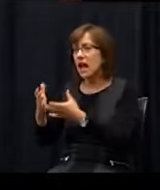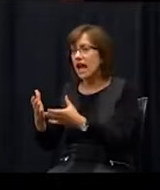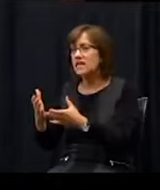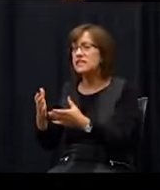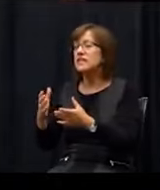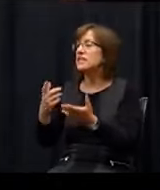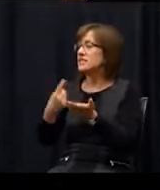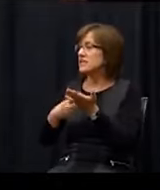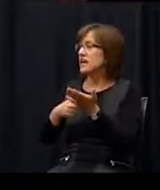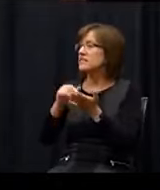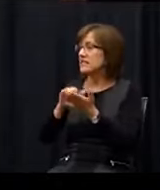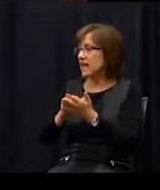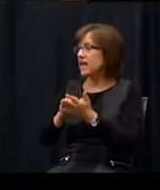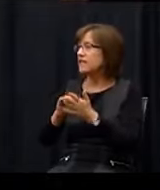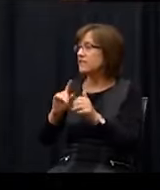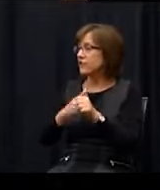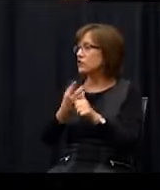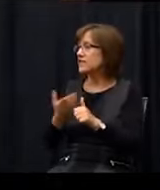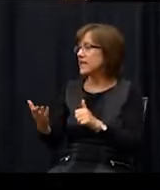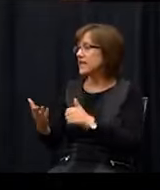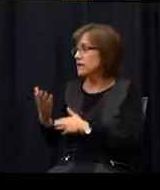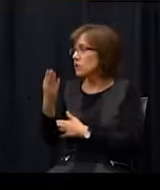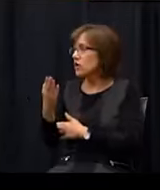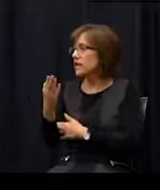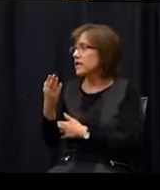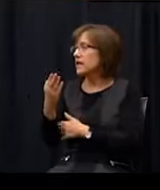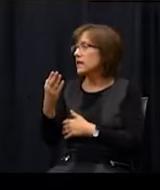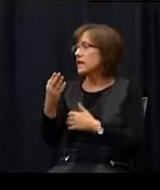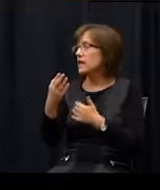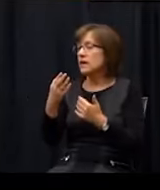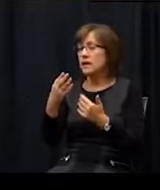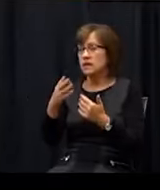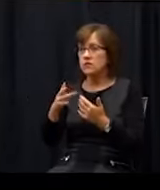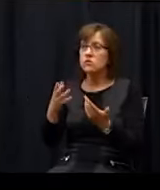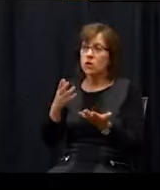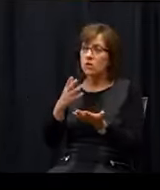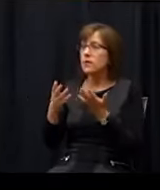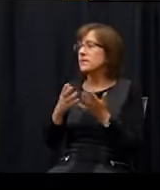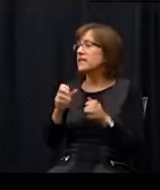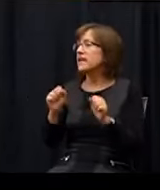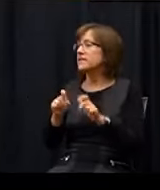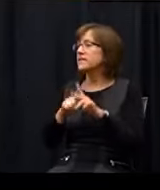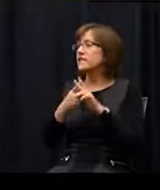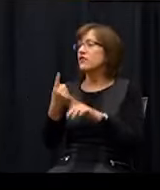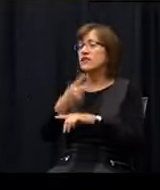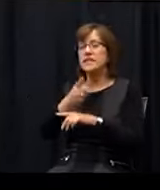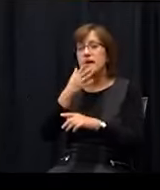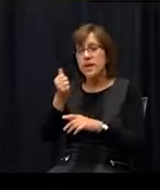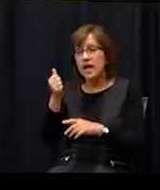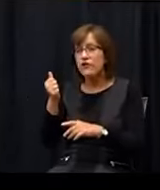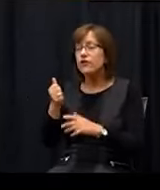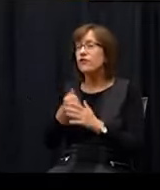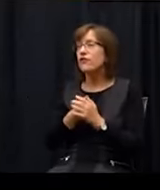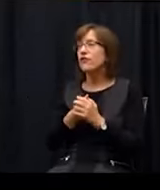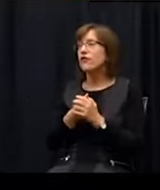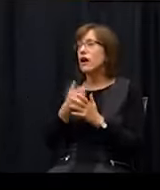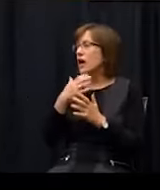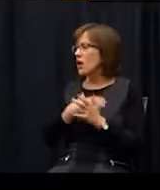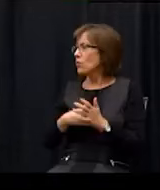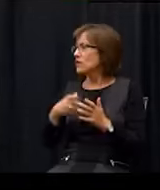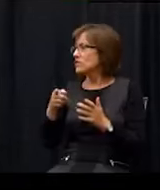to start the day and talk about things that might have been not so good the day, Oh, they start out wonderful. the day better or whatever. I kind of wish they had another